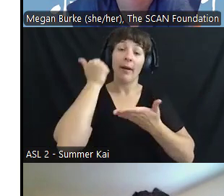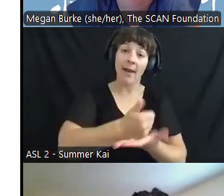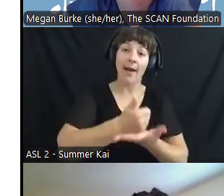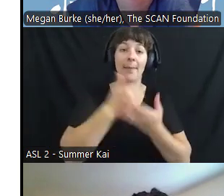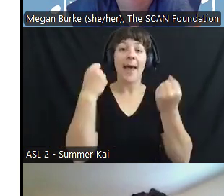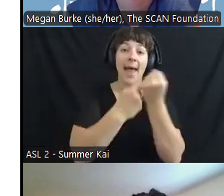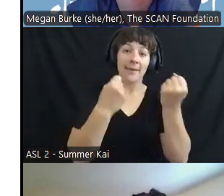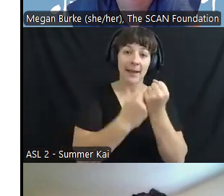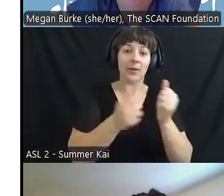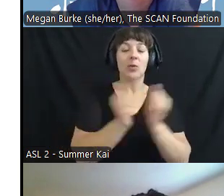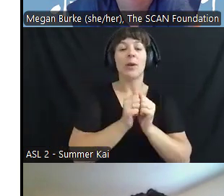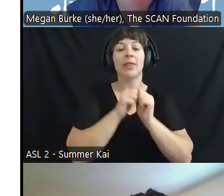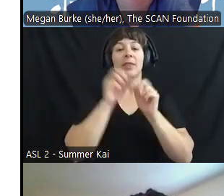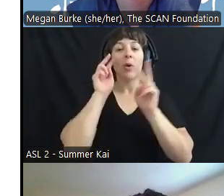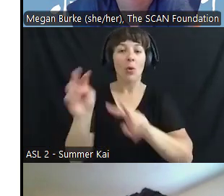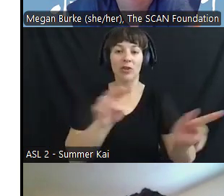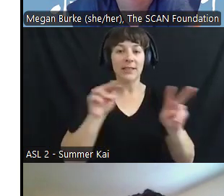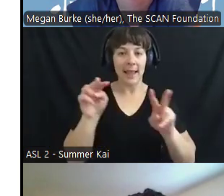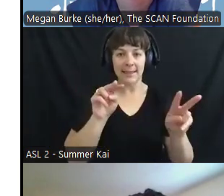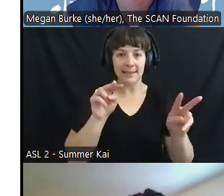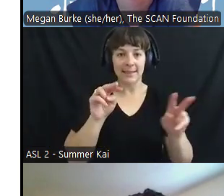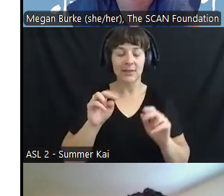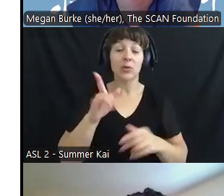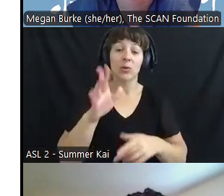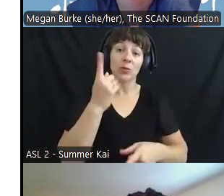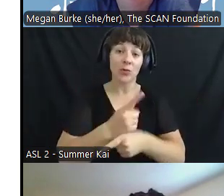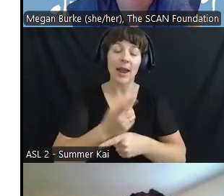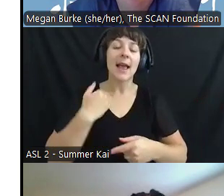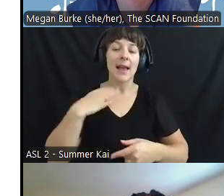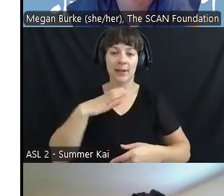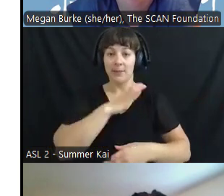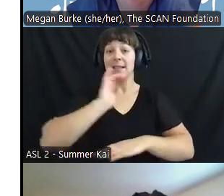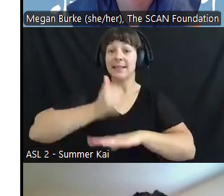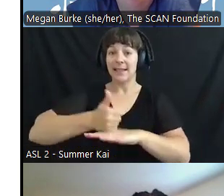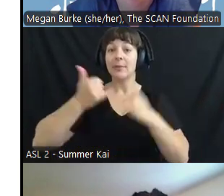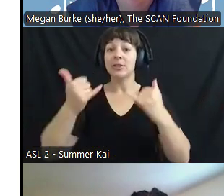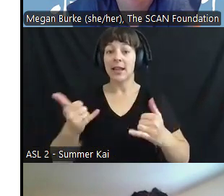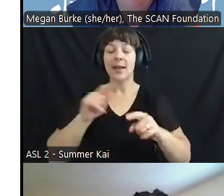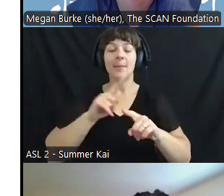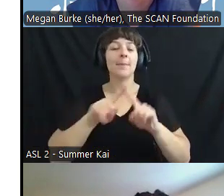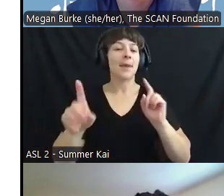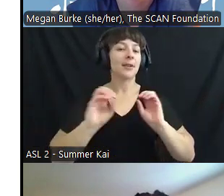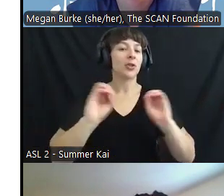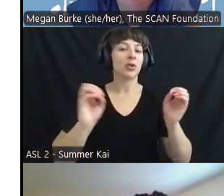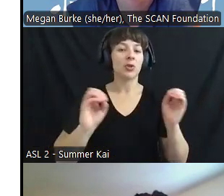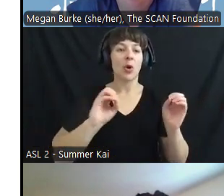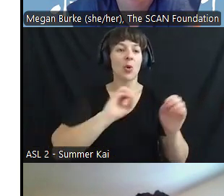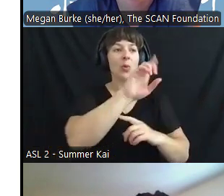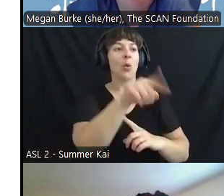to oversights. So you're right. There are committees in place now, but there's no